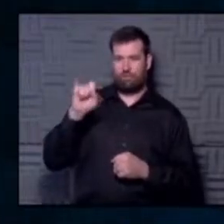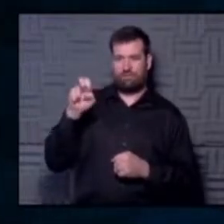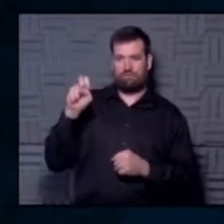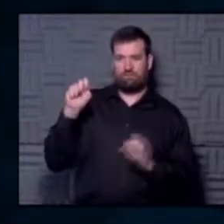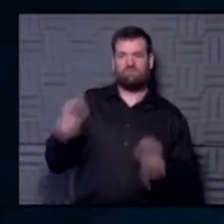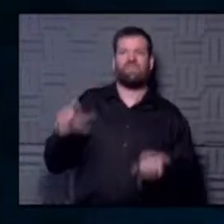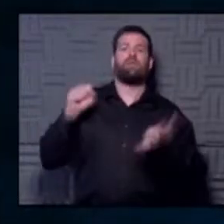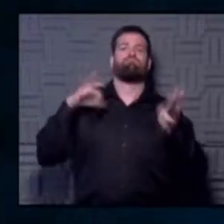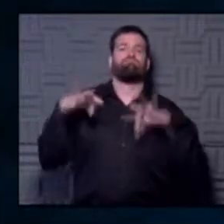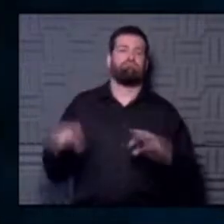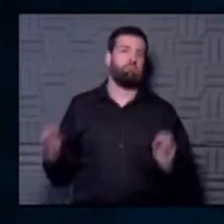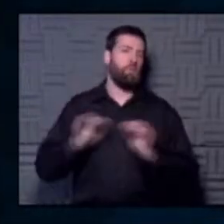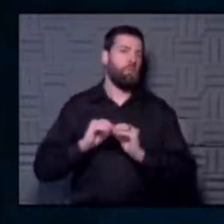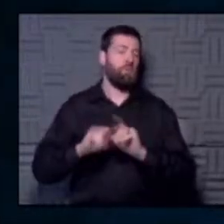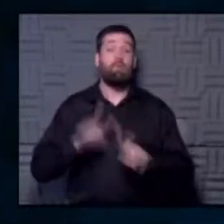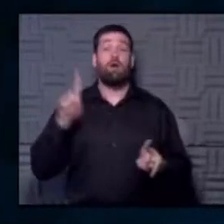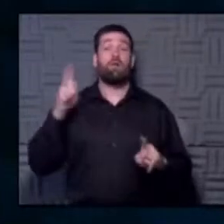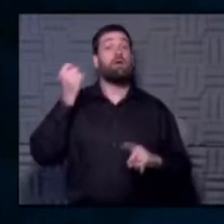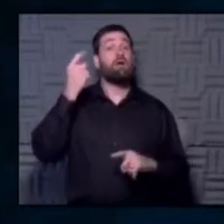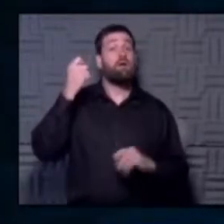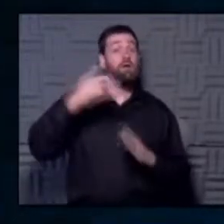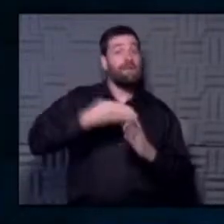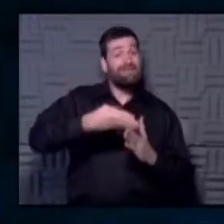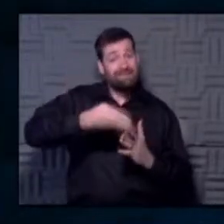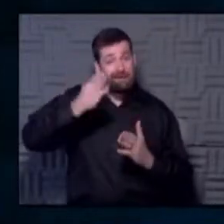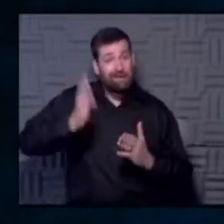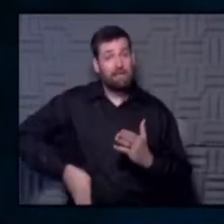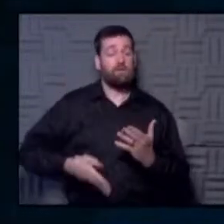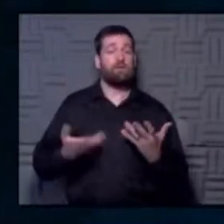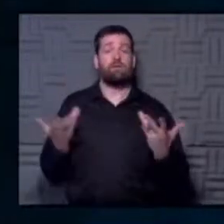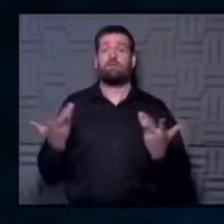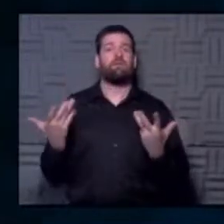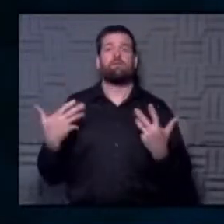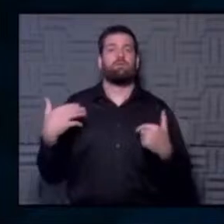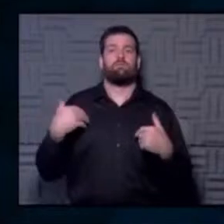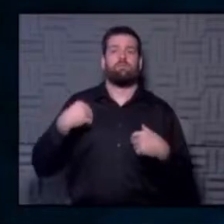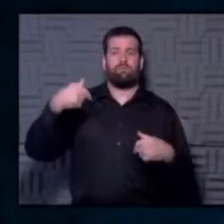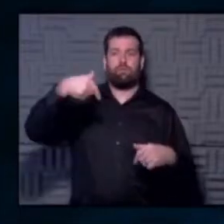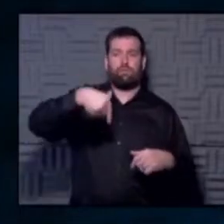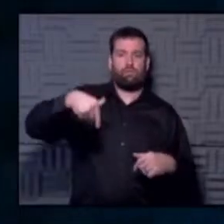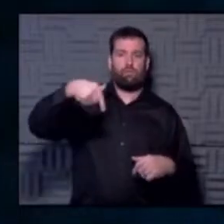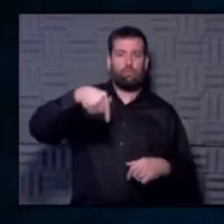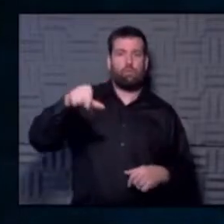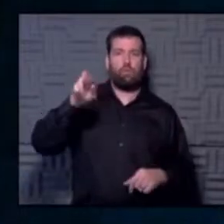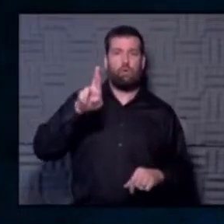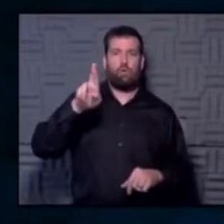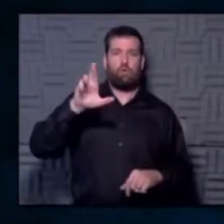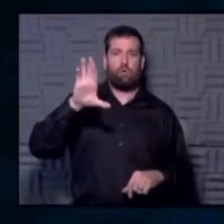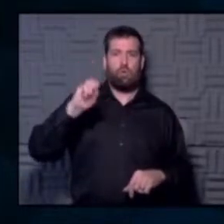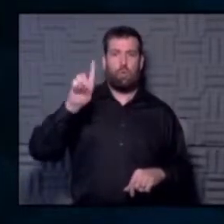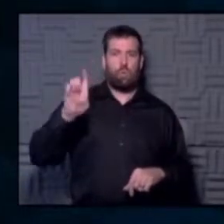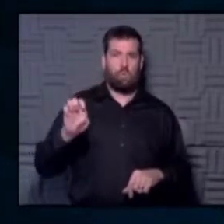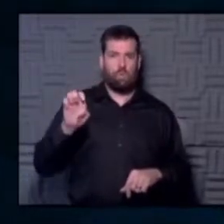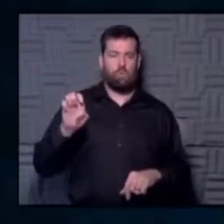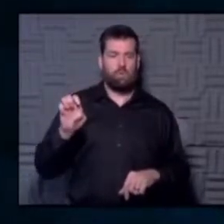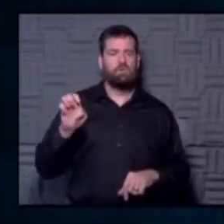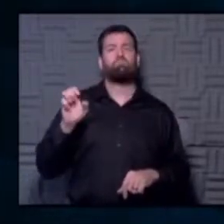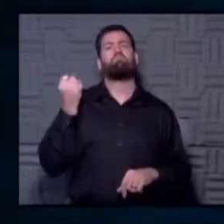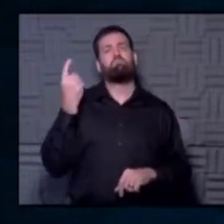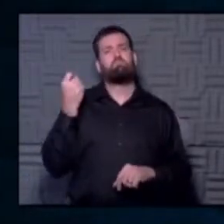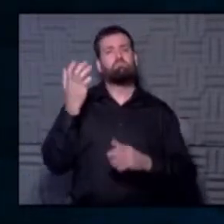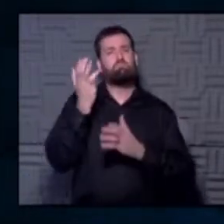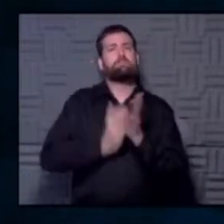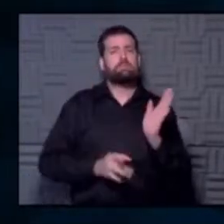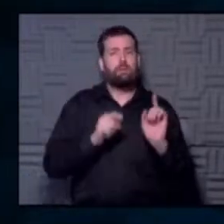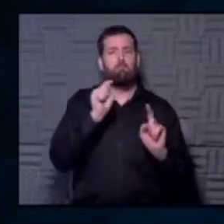it. But at the end of this, what you end up with is a QR code. And unlike some other solutions to